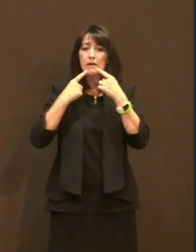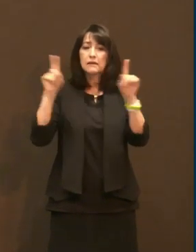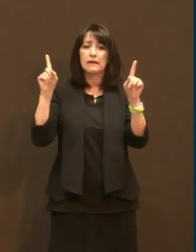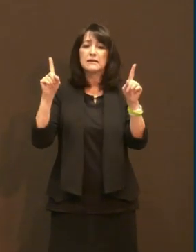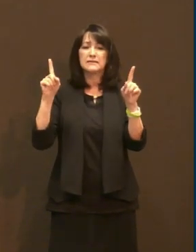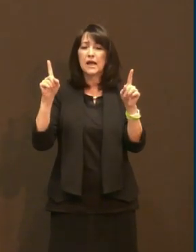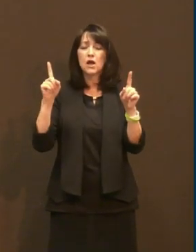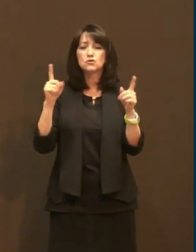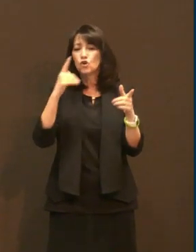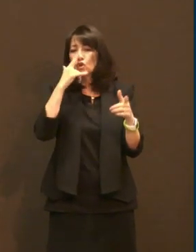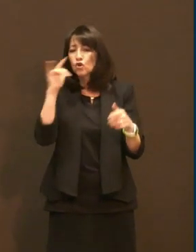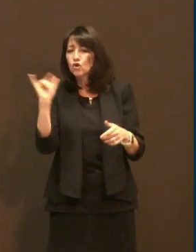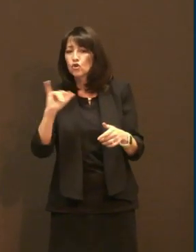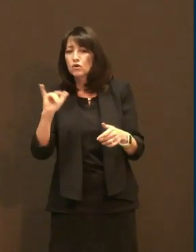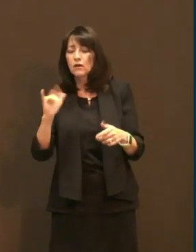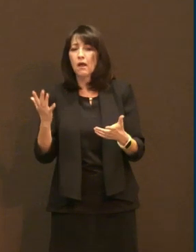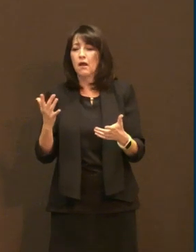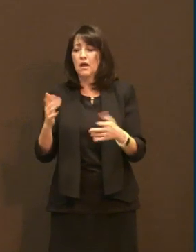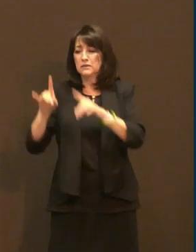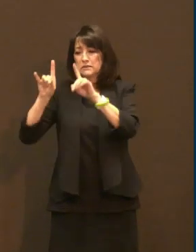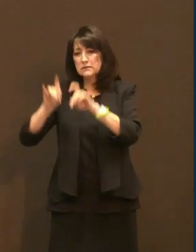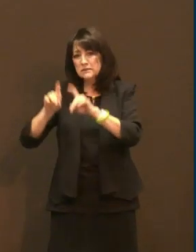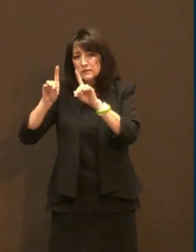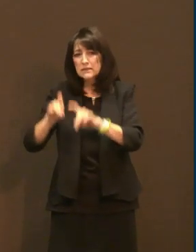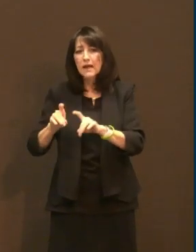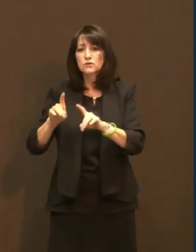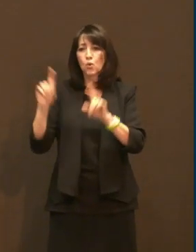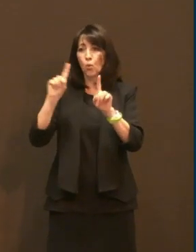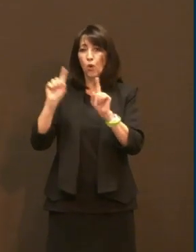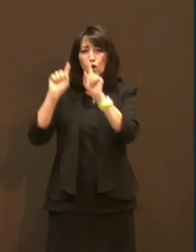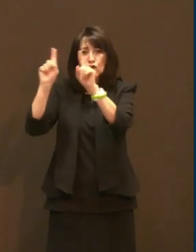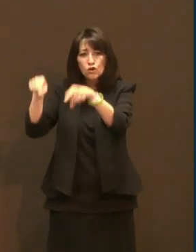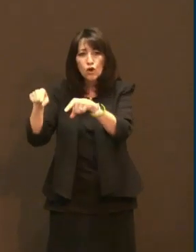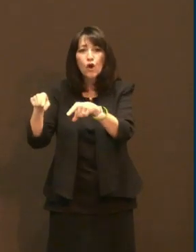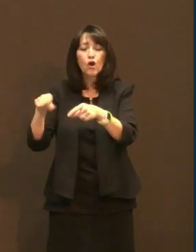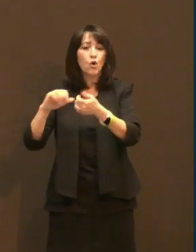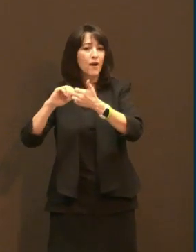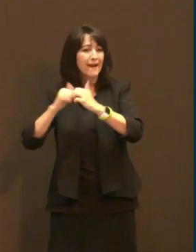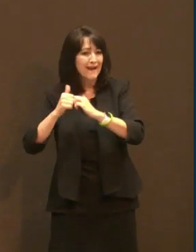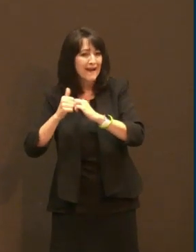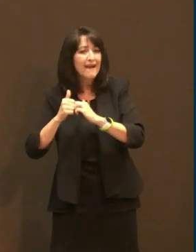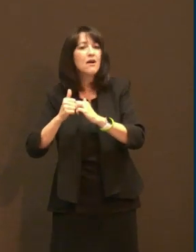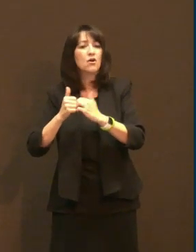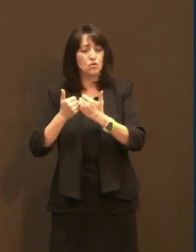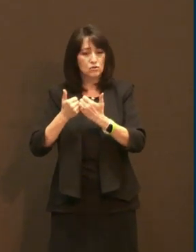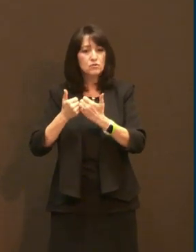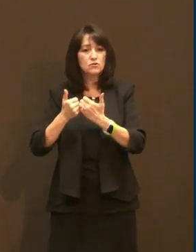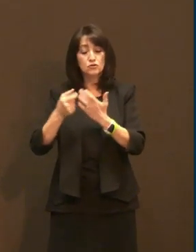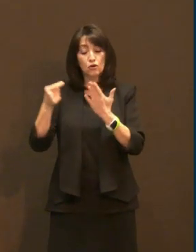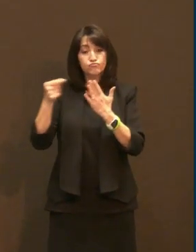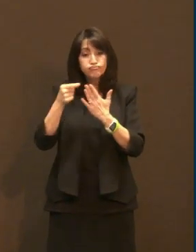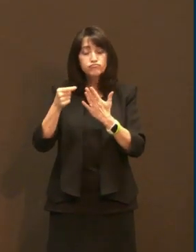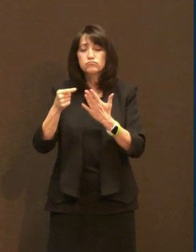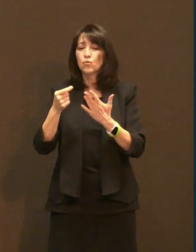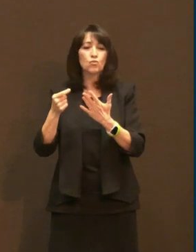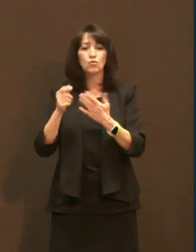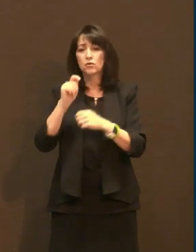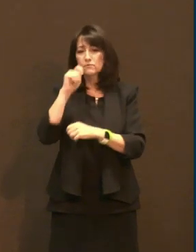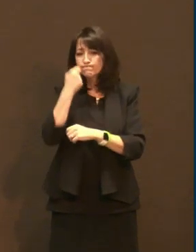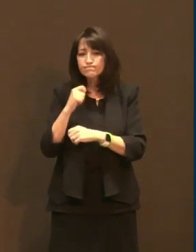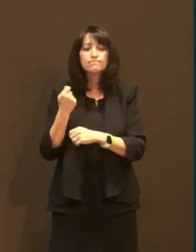community testing. We're working out some of the details there, supply chains and the like, working with our partners, extending the